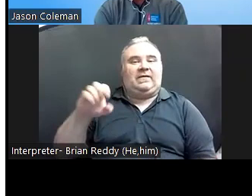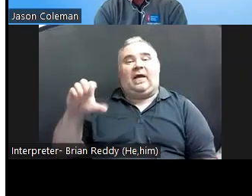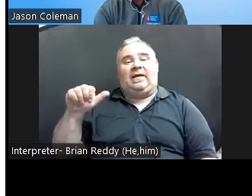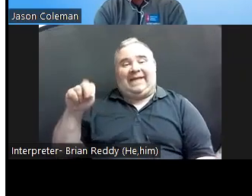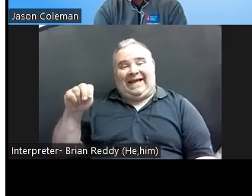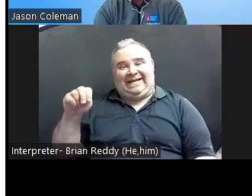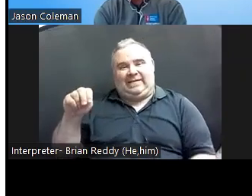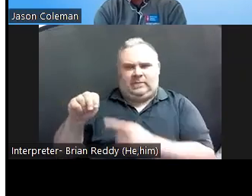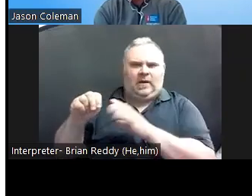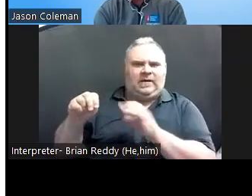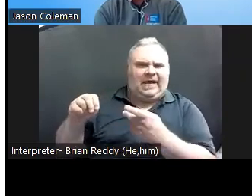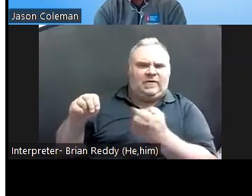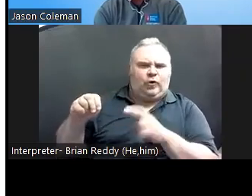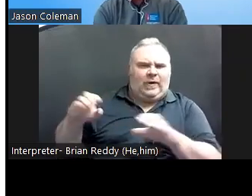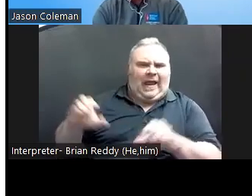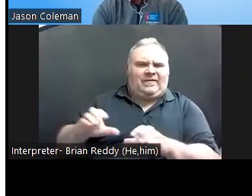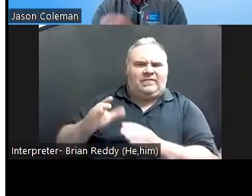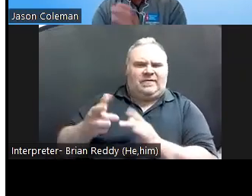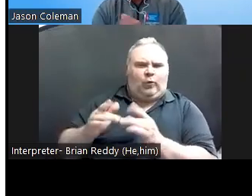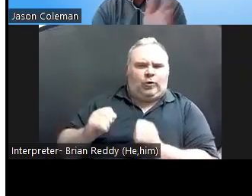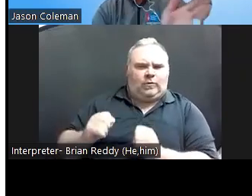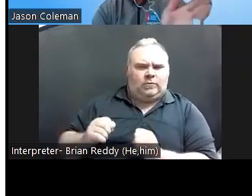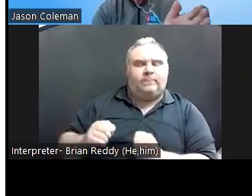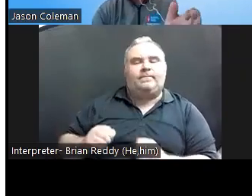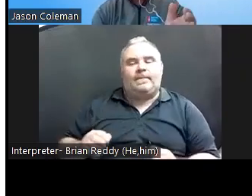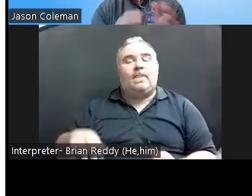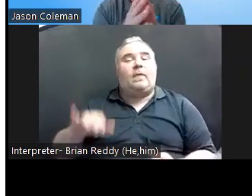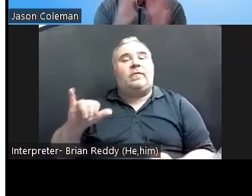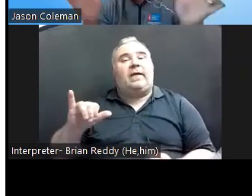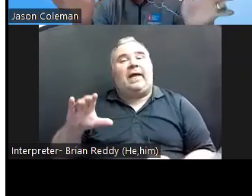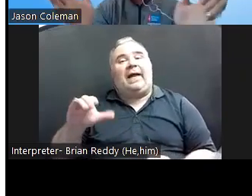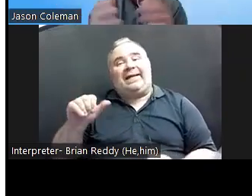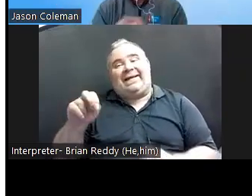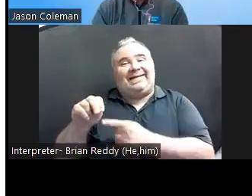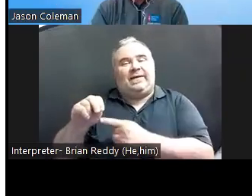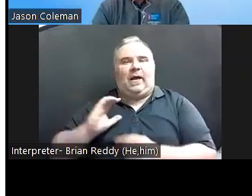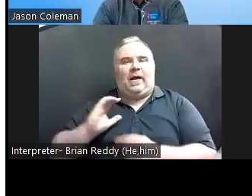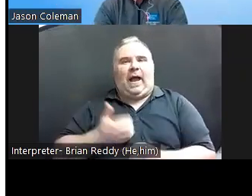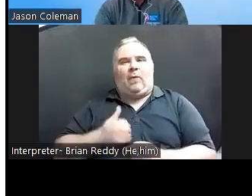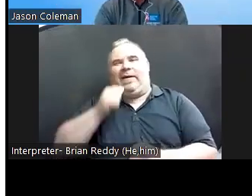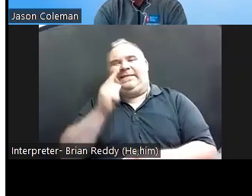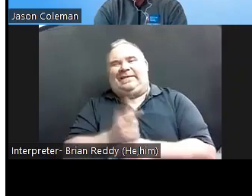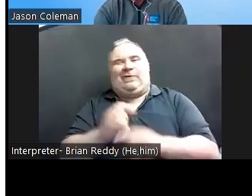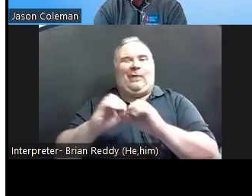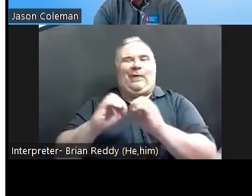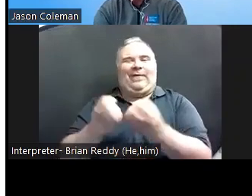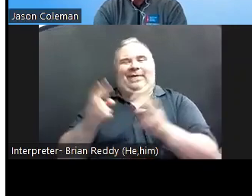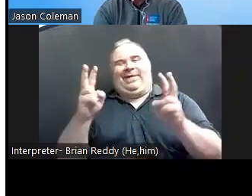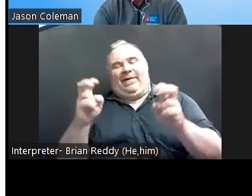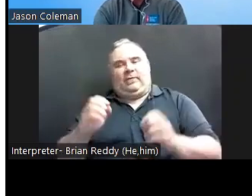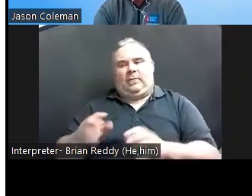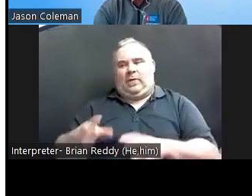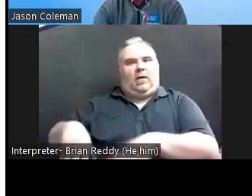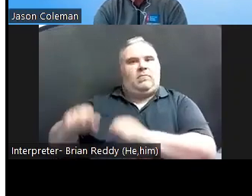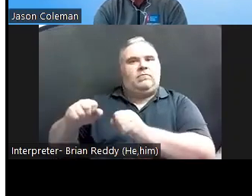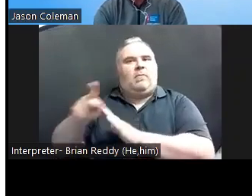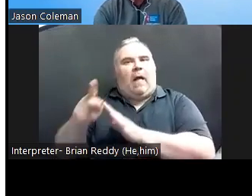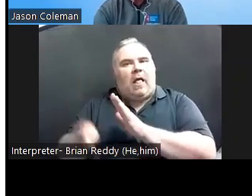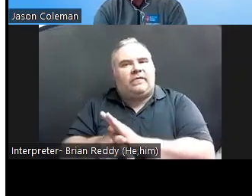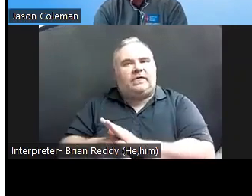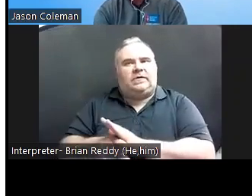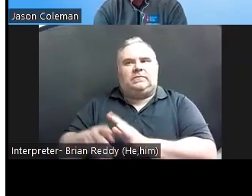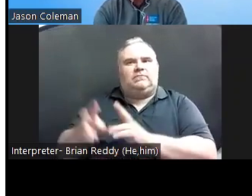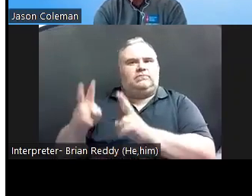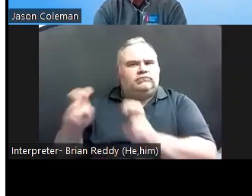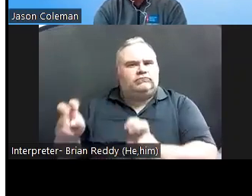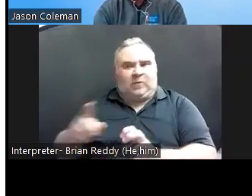which is the Cancer Action Network. Cancer Action Network is our sister organization that handles policy issues,